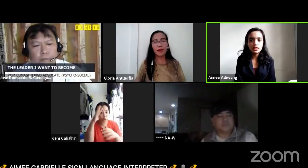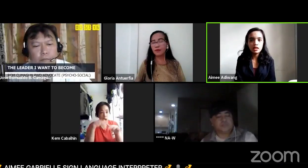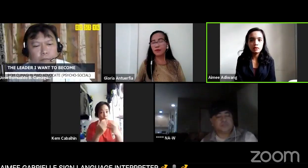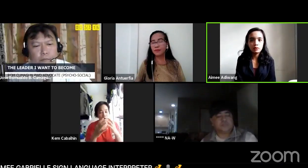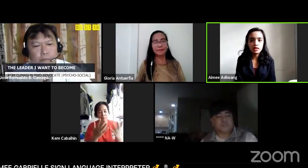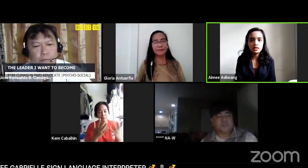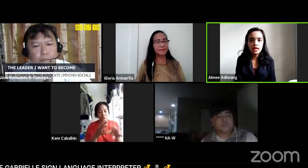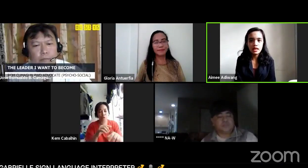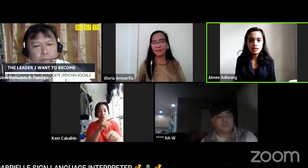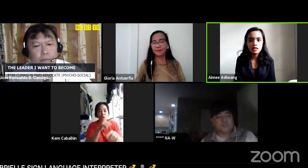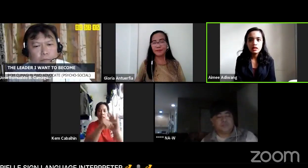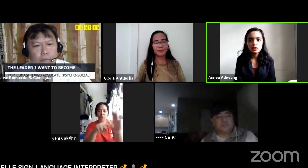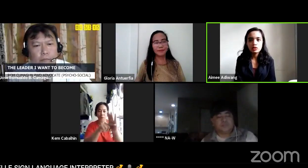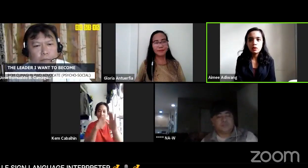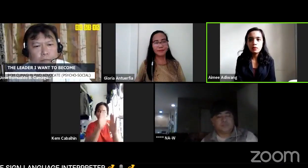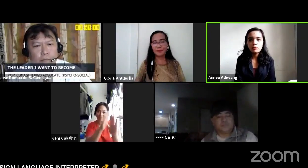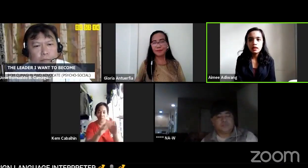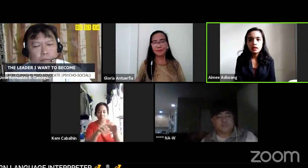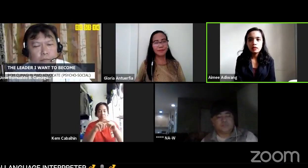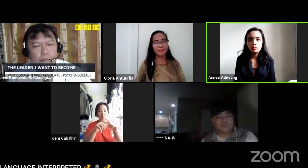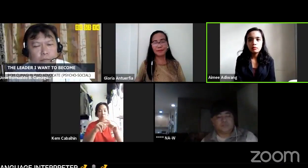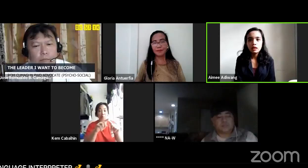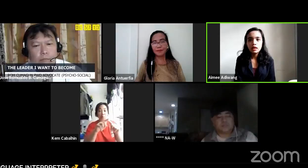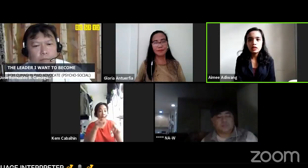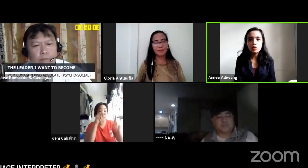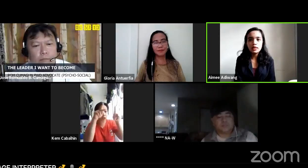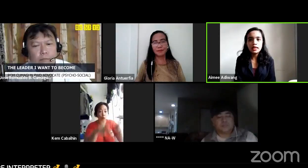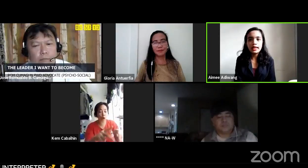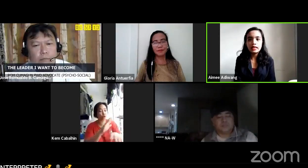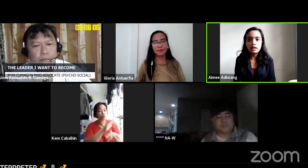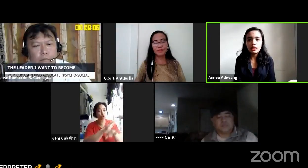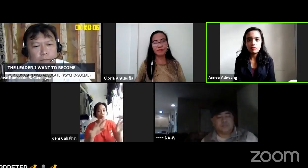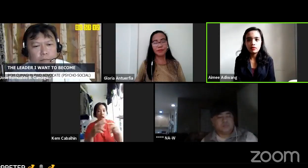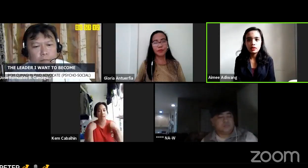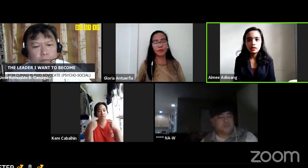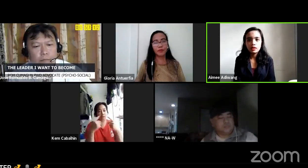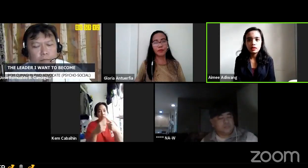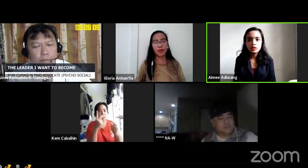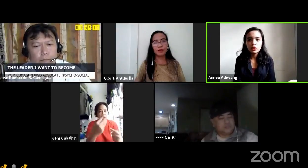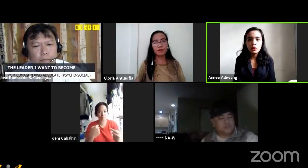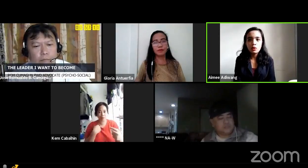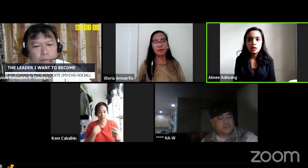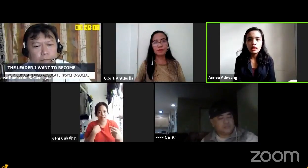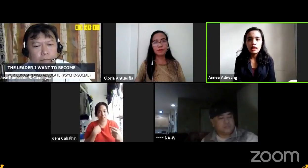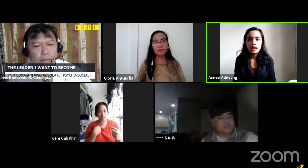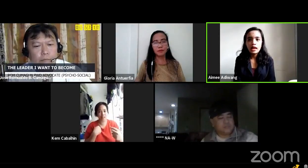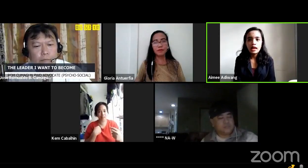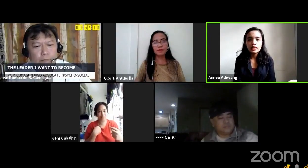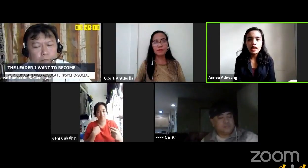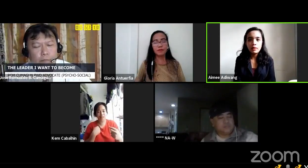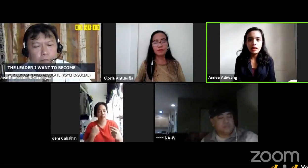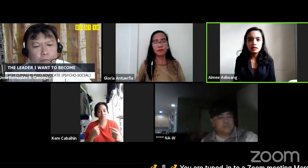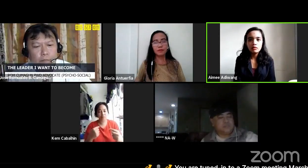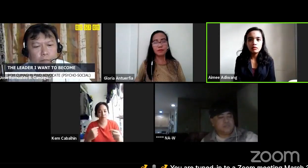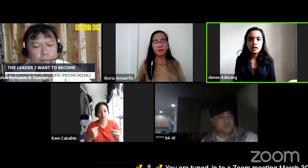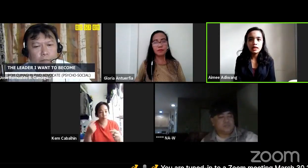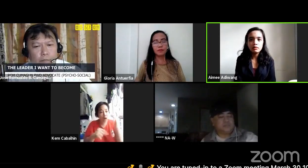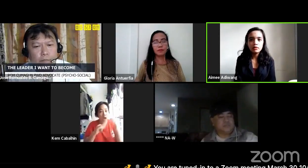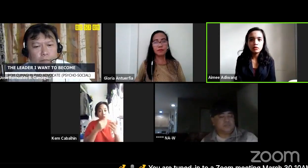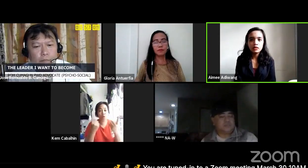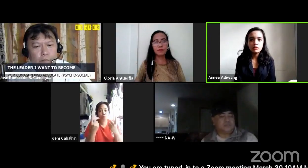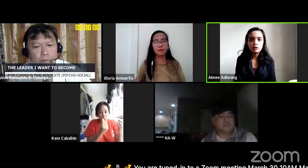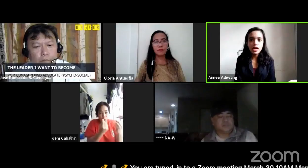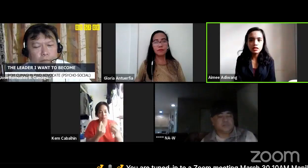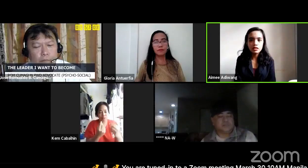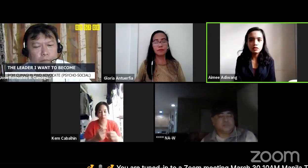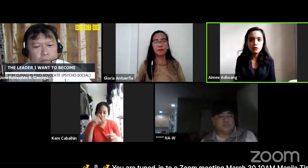to asking processes. So, it's always in the negative. So, sa amin, wag